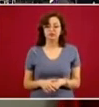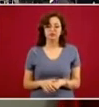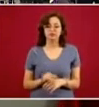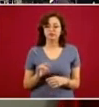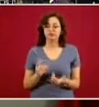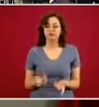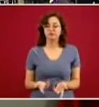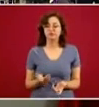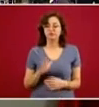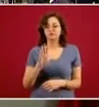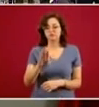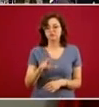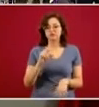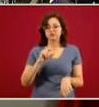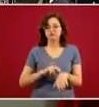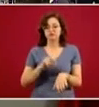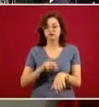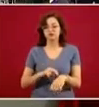today.